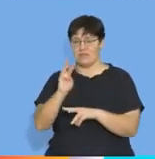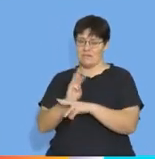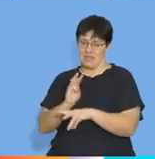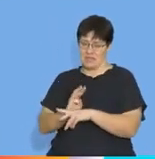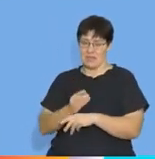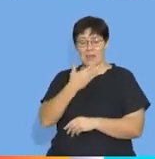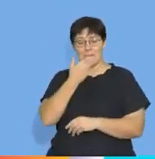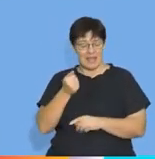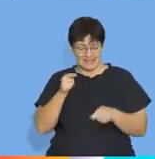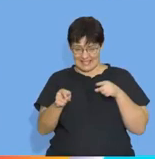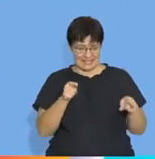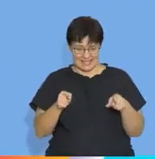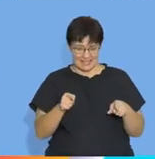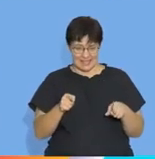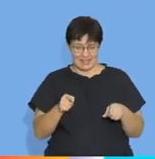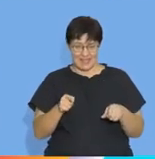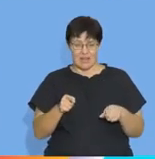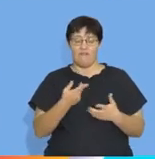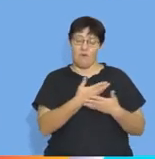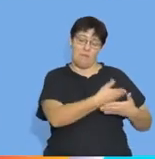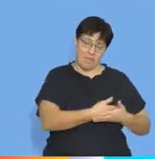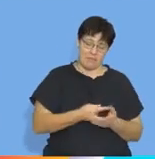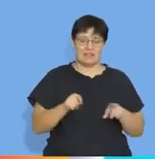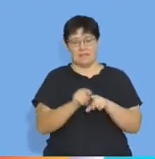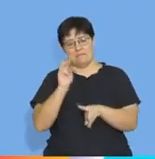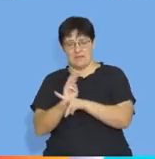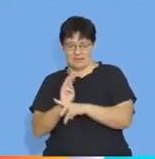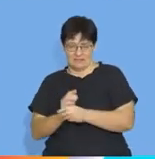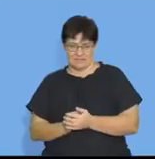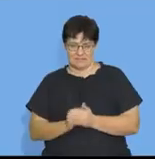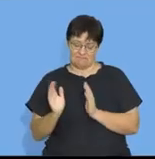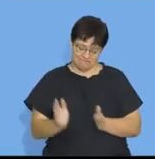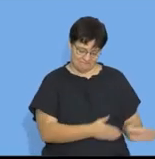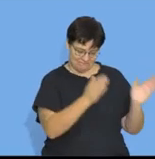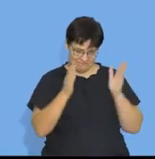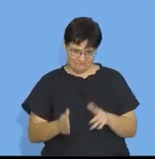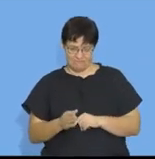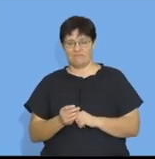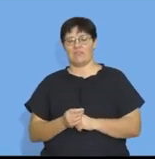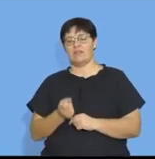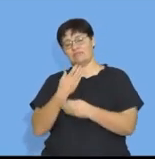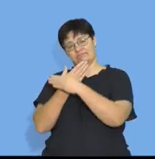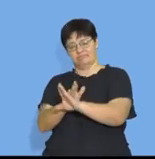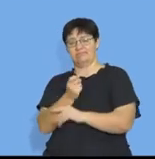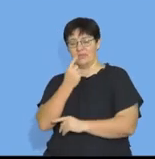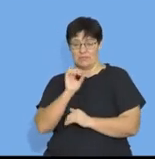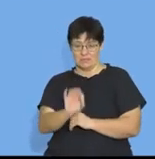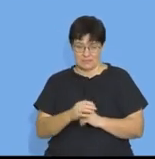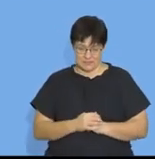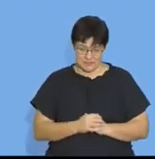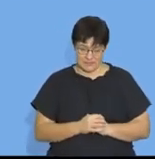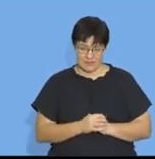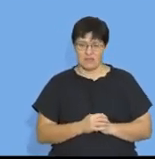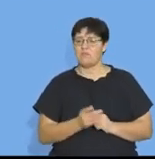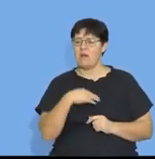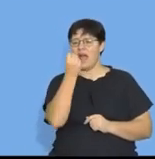best interest of both the mother and the baby. So let's get on to contraception. So it's important that